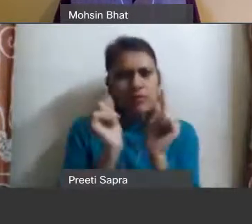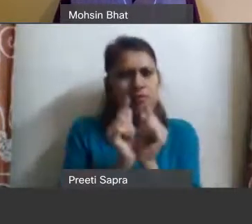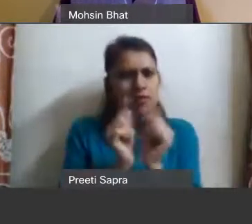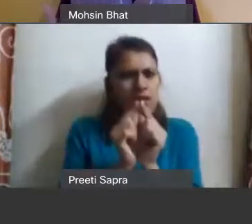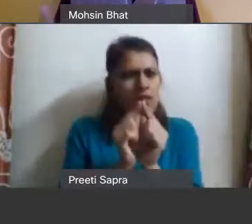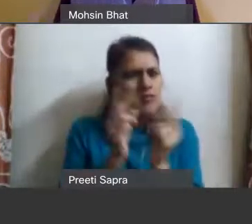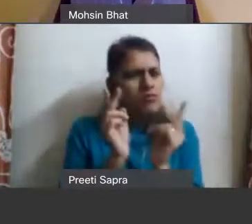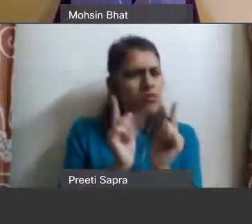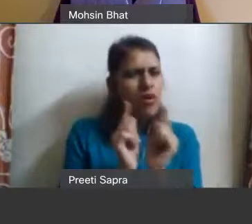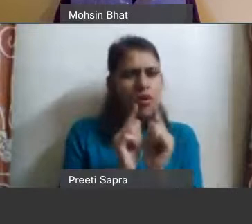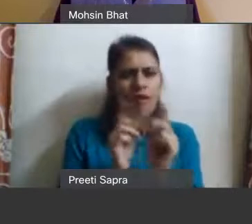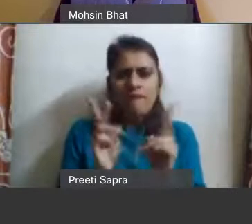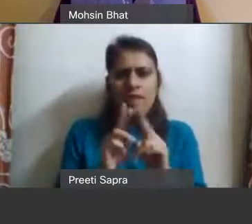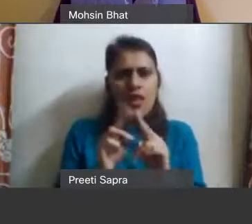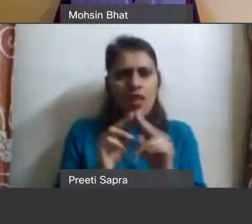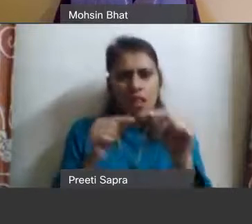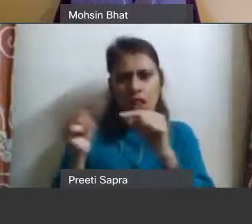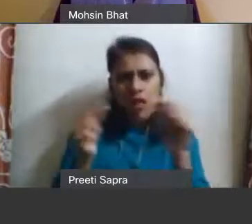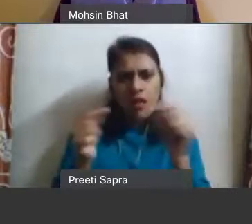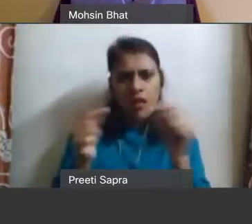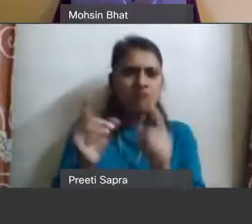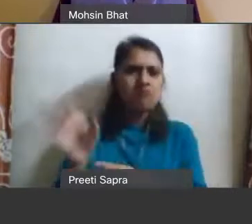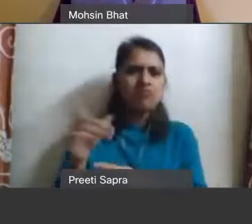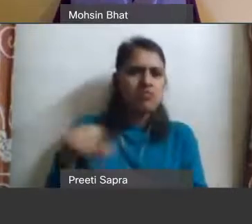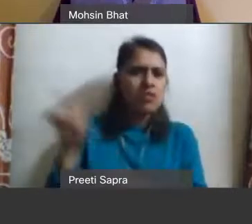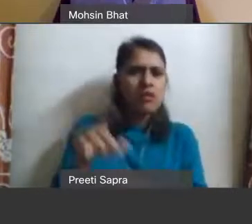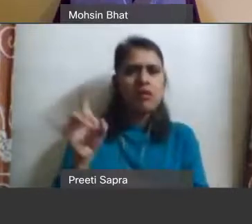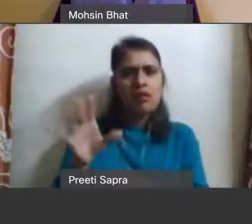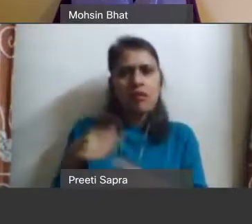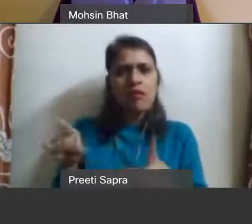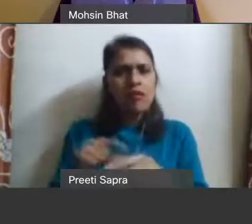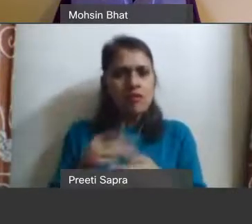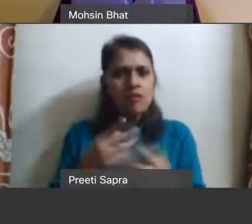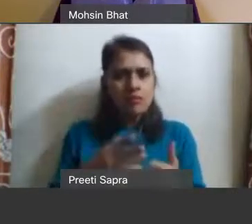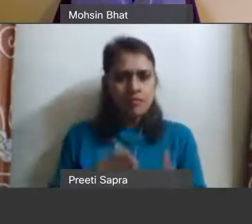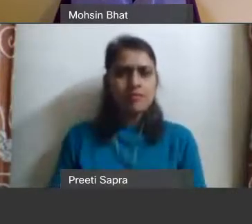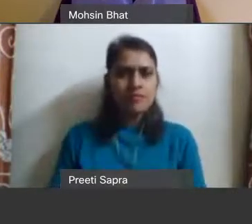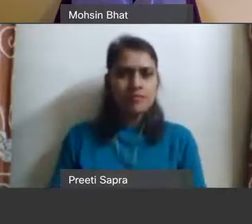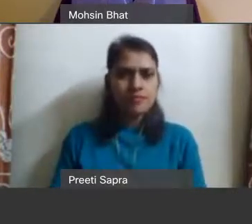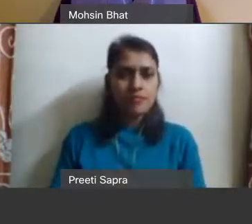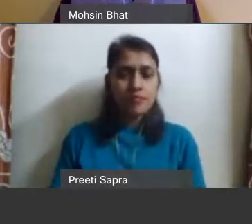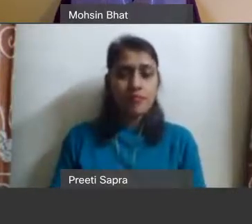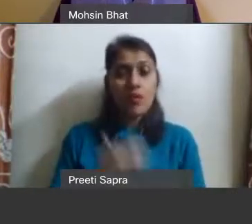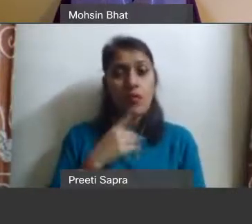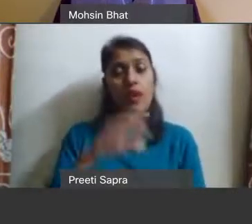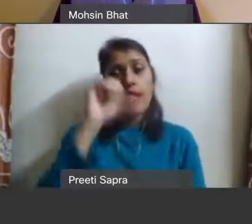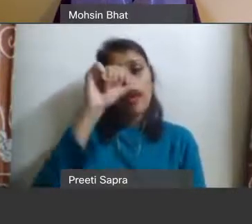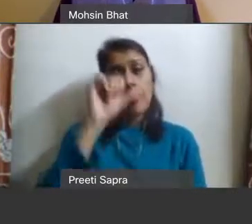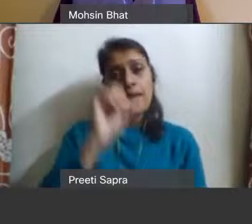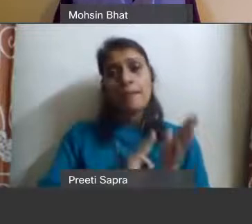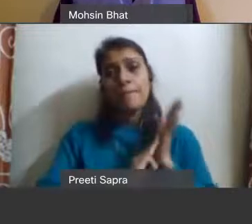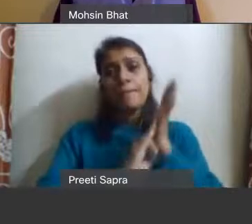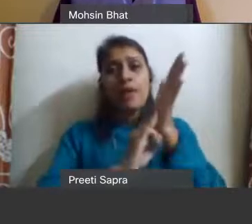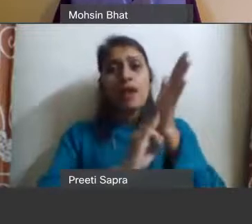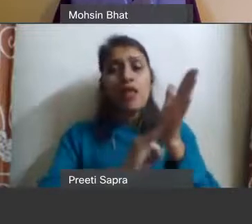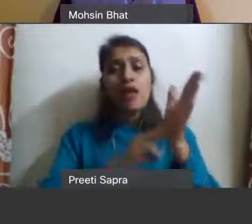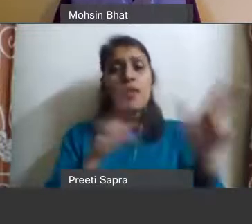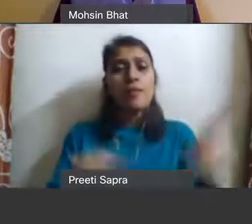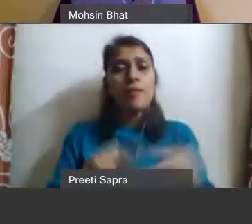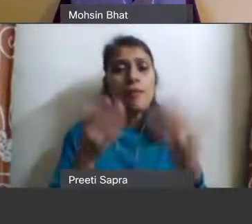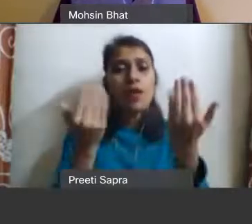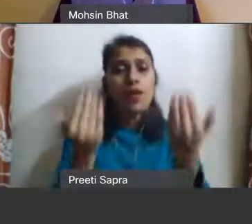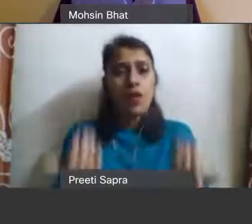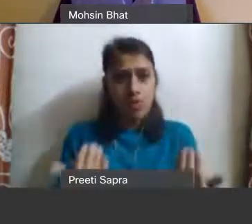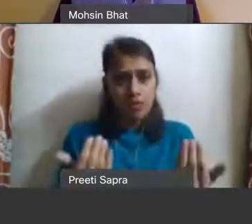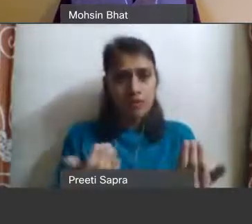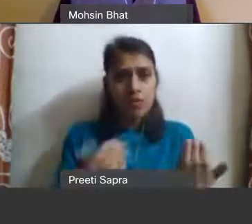documentary evidence, often rejecting oral evidence. And of course, NRC, where 1.9 million people are now the